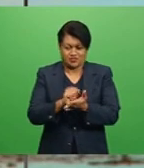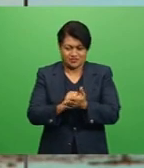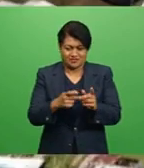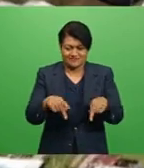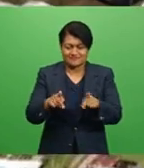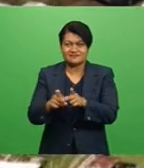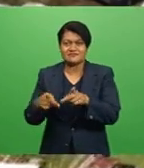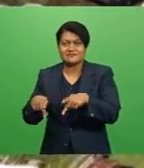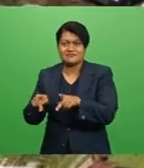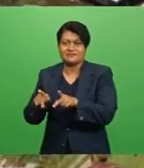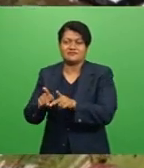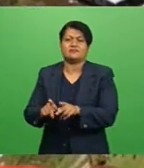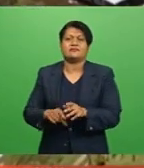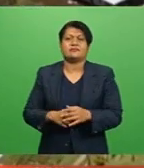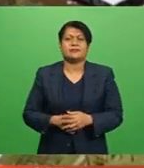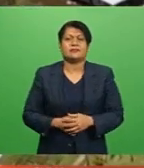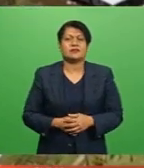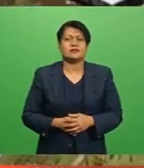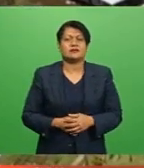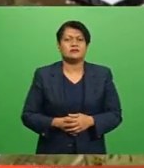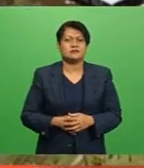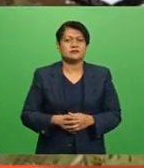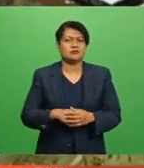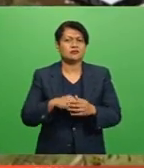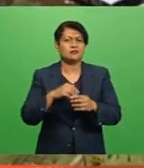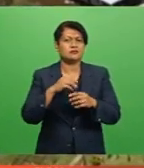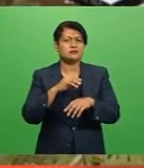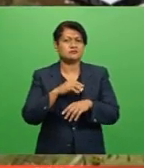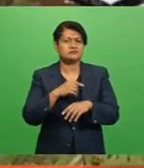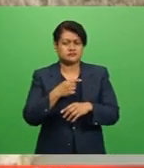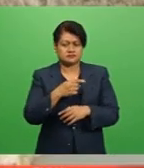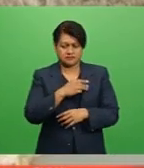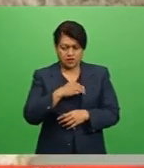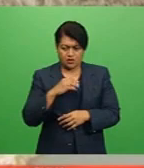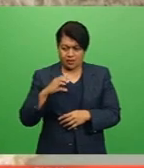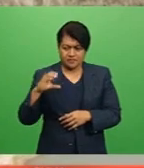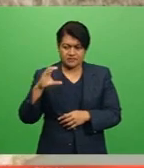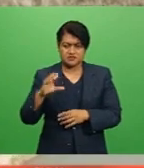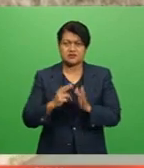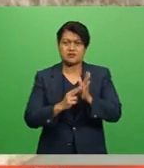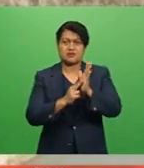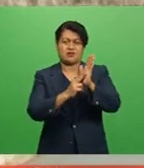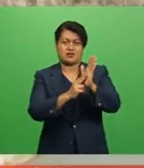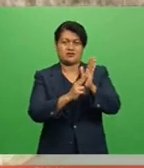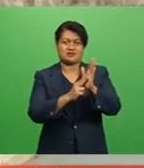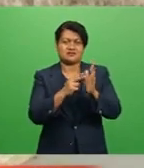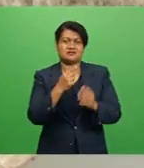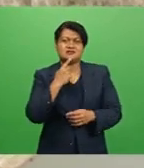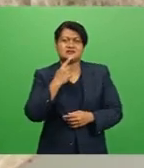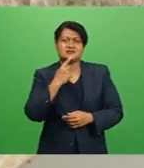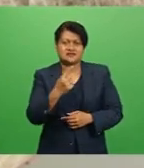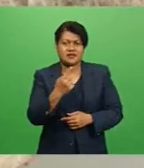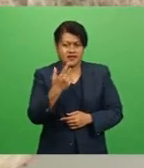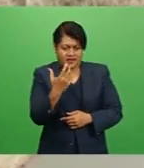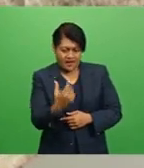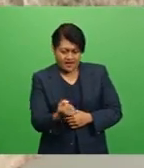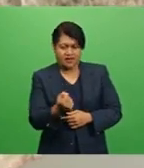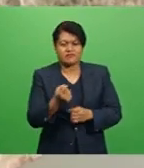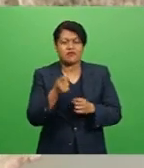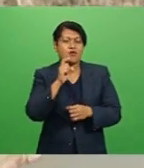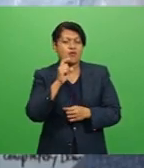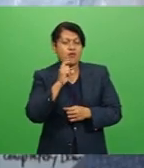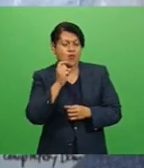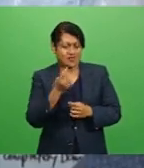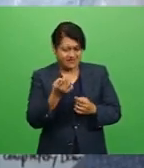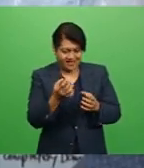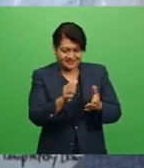reports. The Commissioner Northern Division says about 50% of Lekutu has had their water supply restored. We